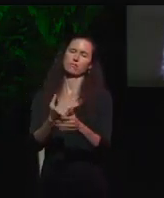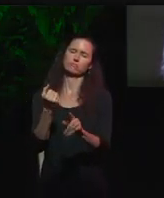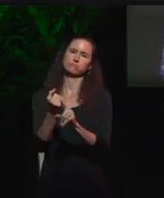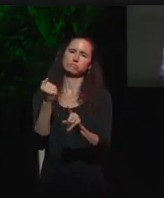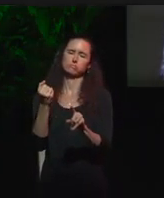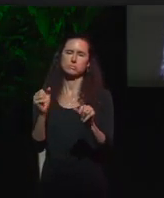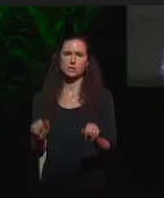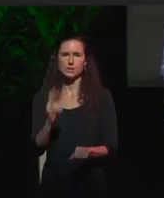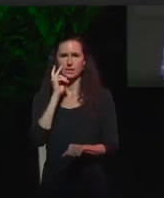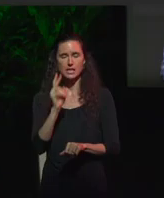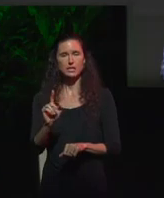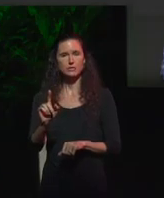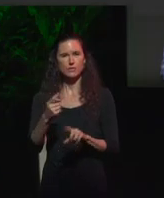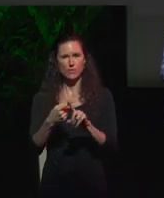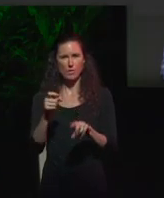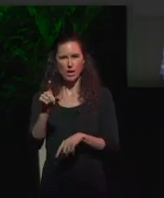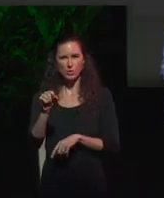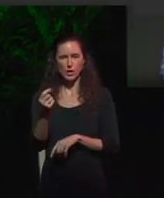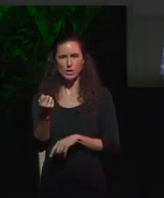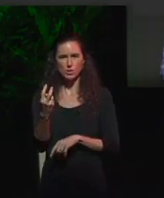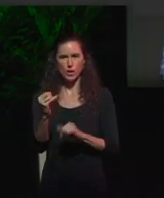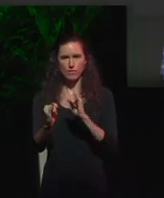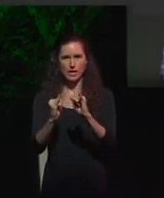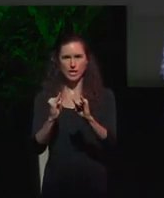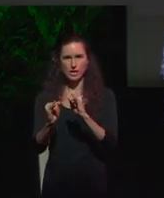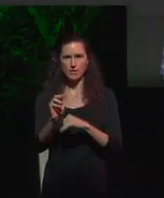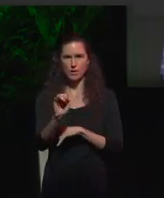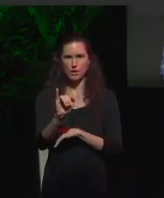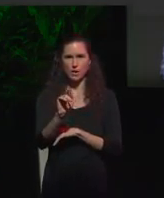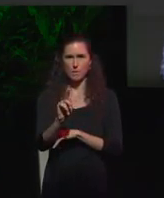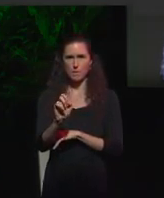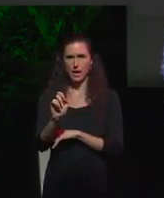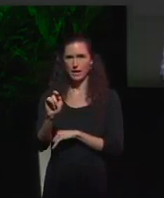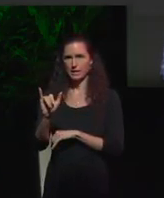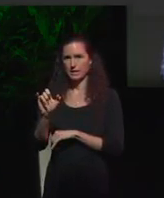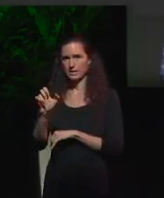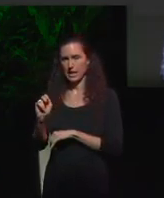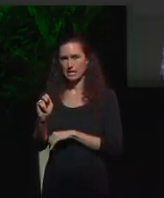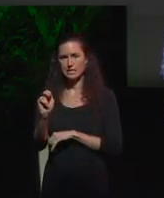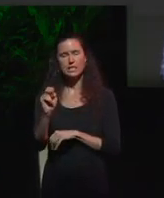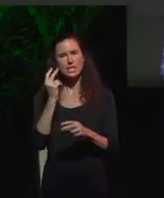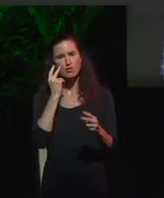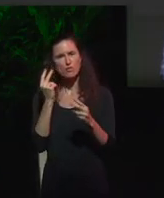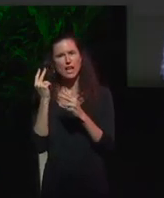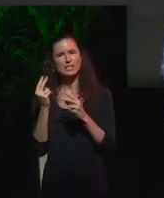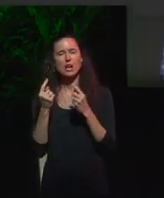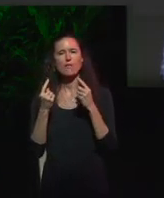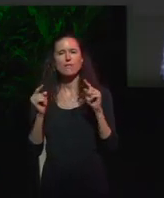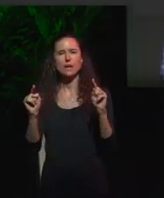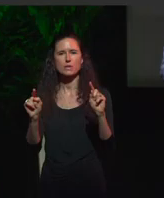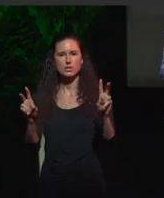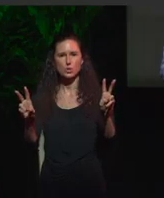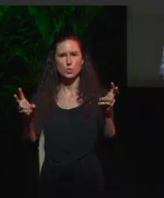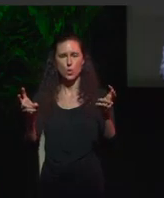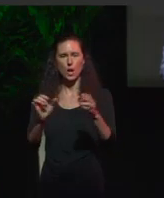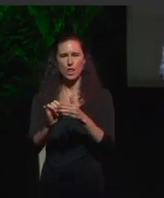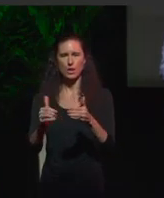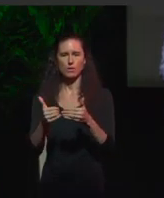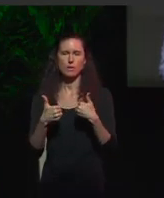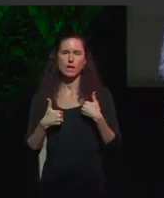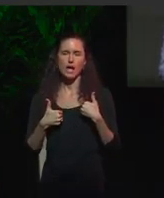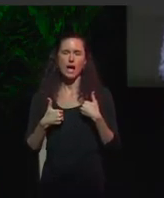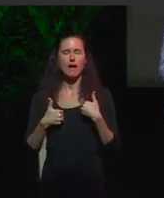from a 2012 interview in which Mike Tyson reflected on a famous quote that lives in various forms in our popular